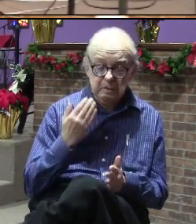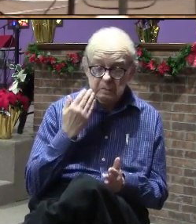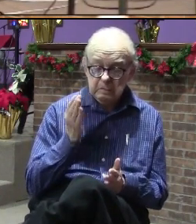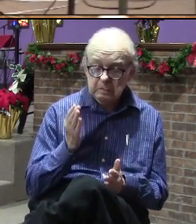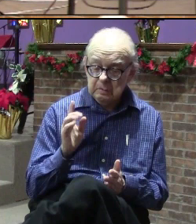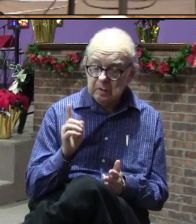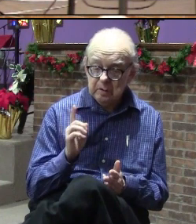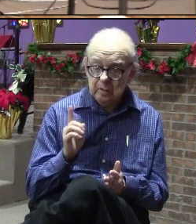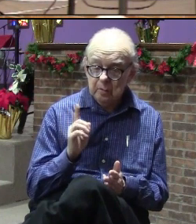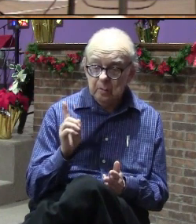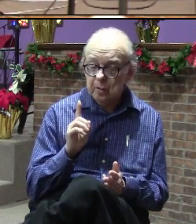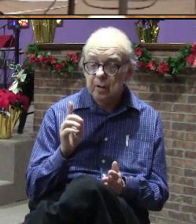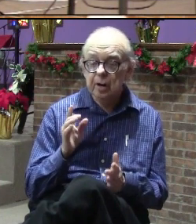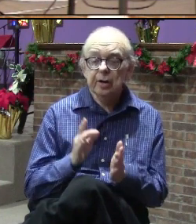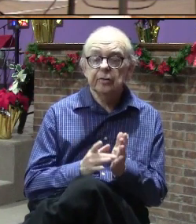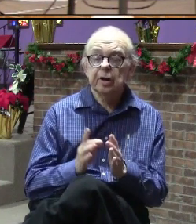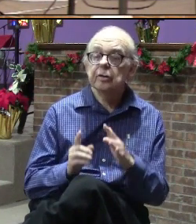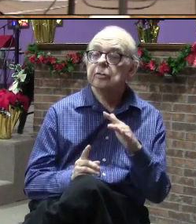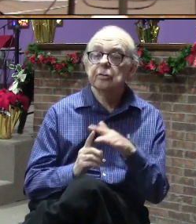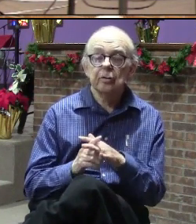where he's going to show up.